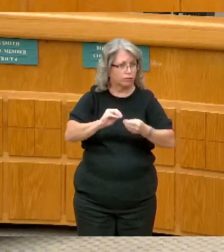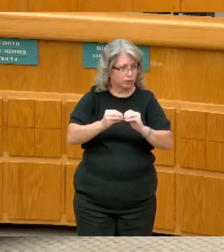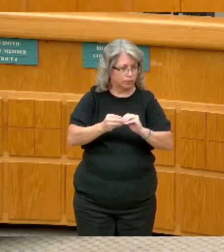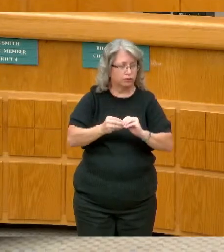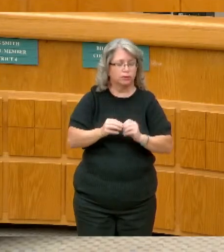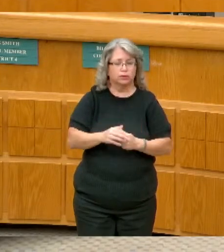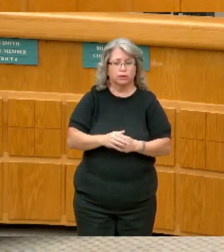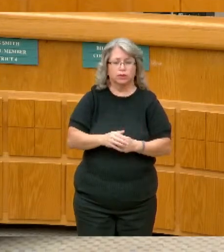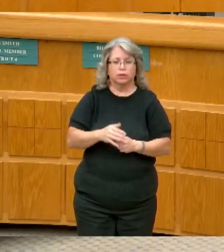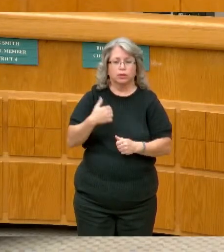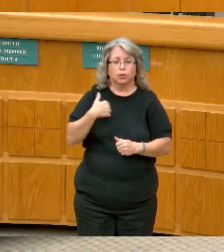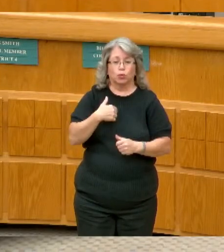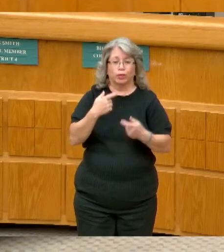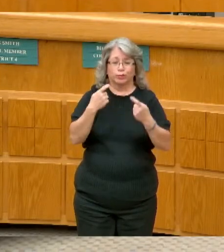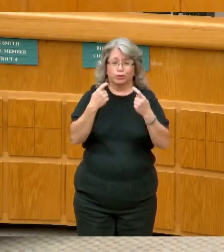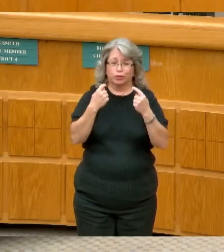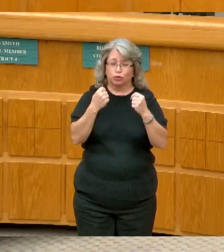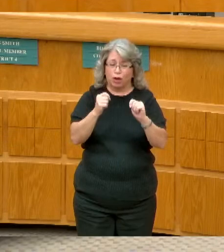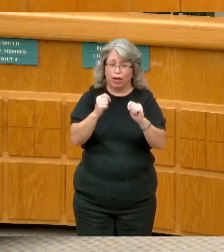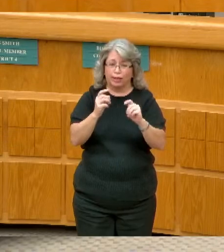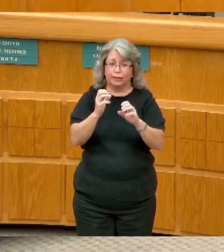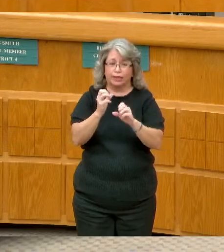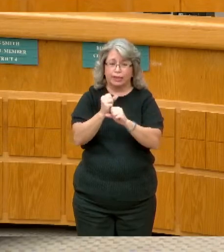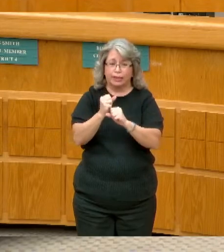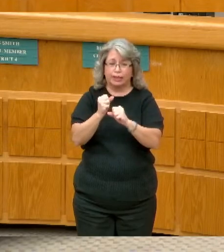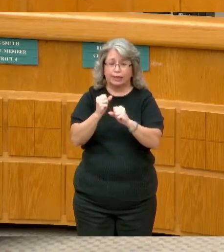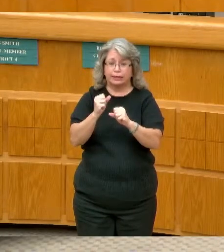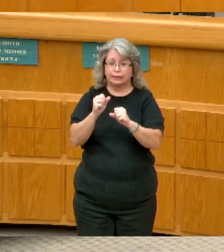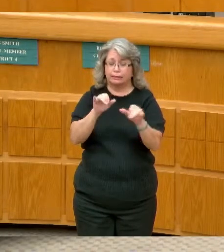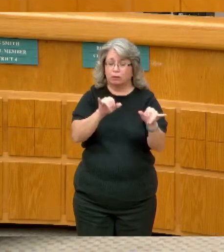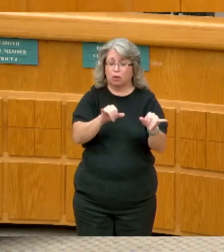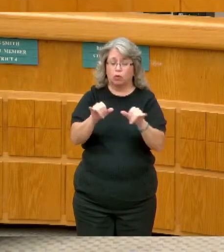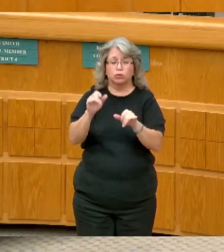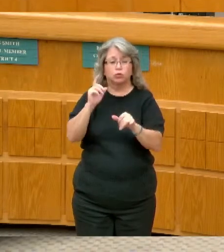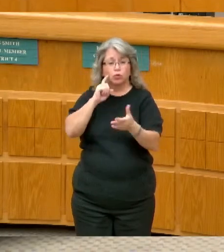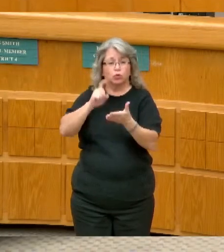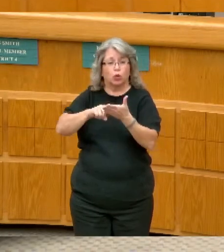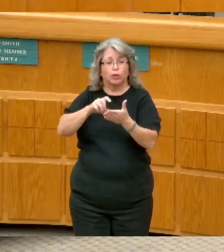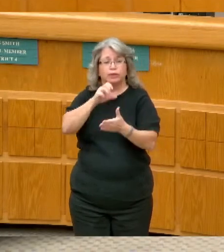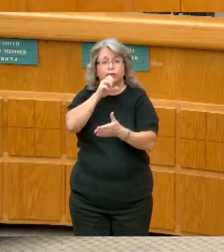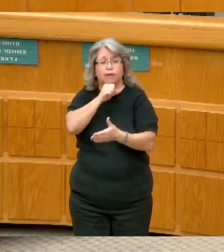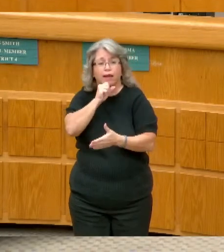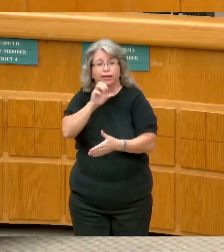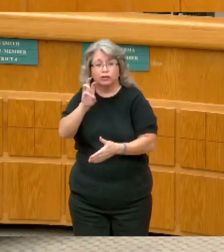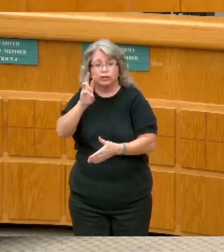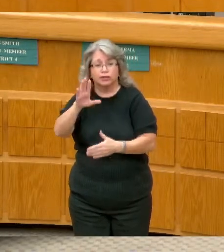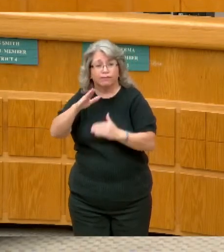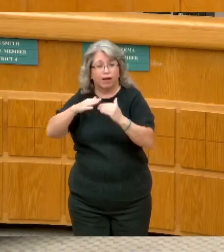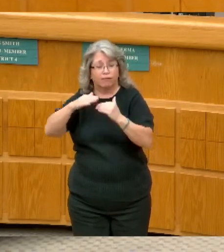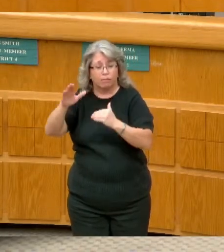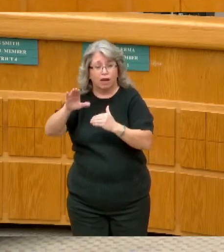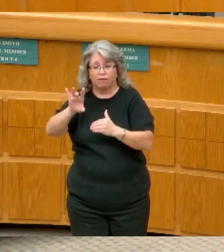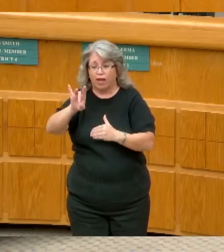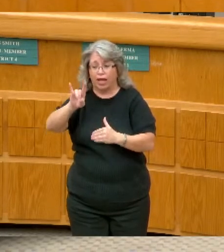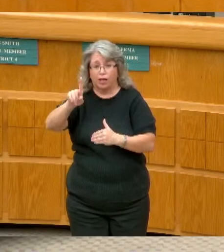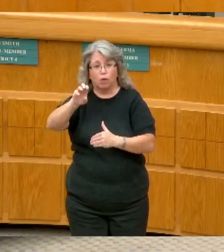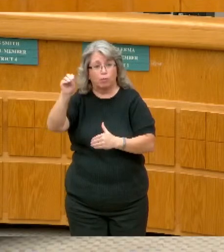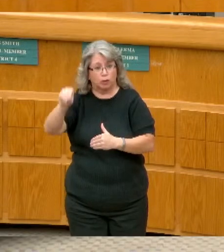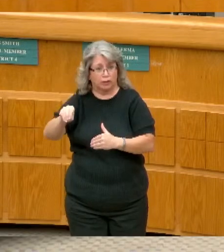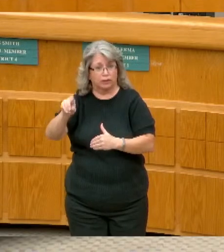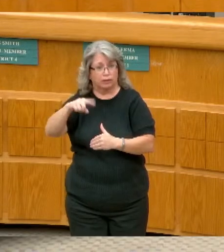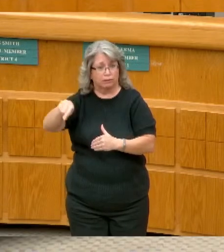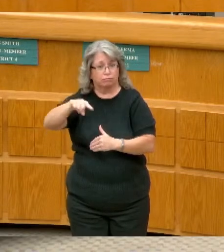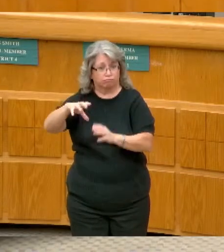to where our most vulnerable population, those 65 years and older, are at. They're at 81% fully